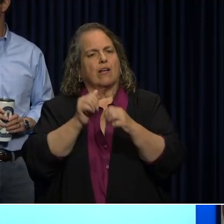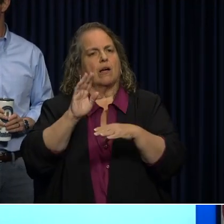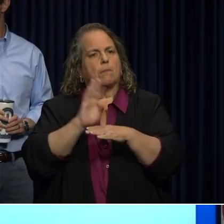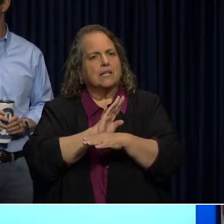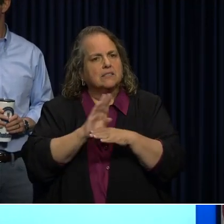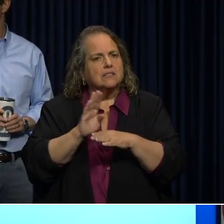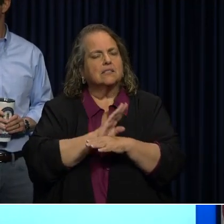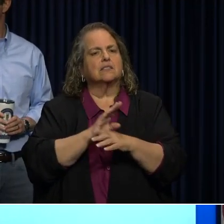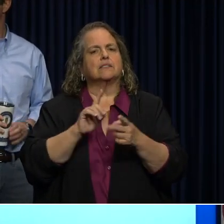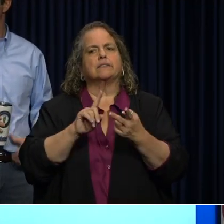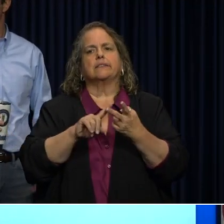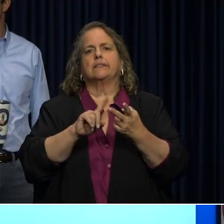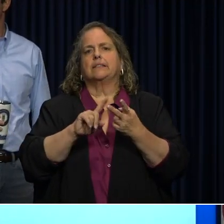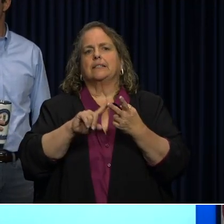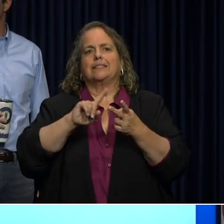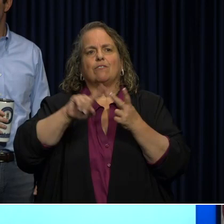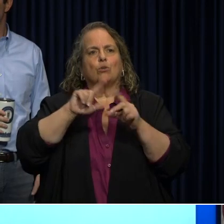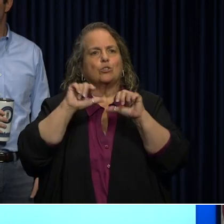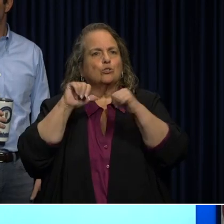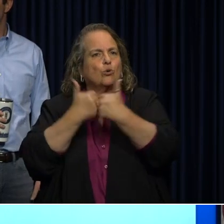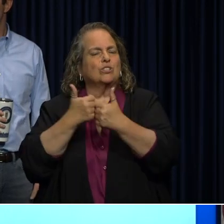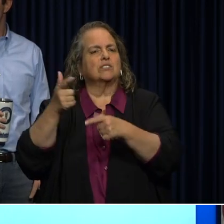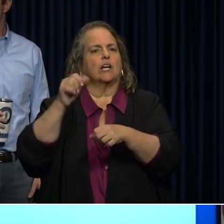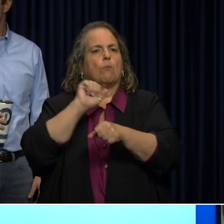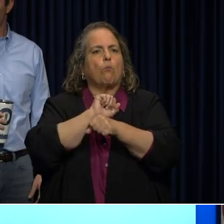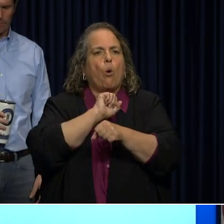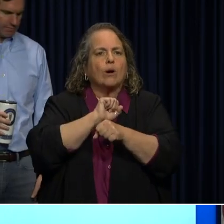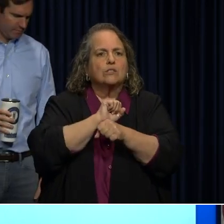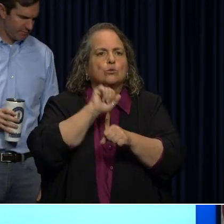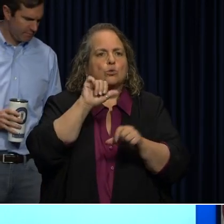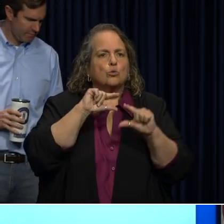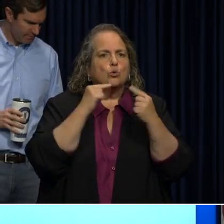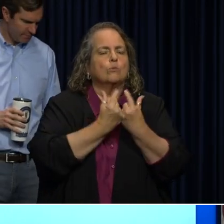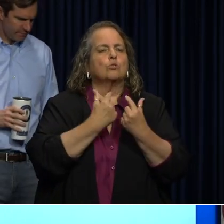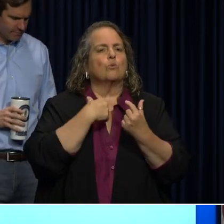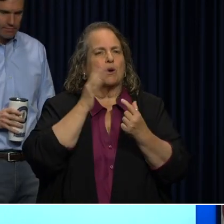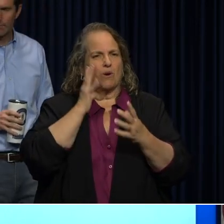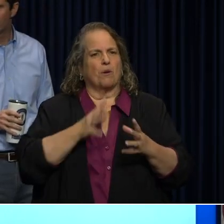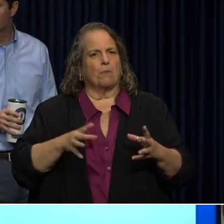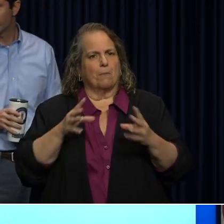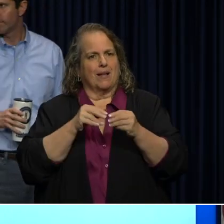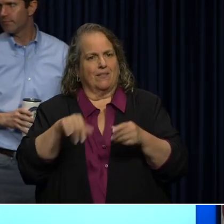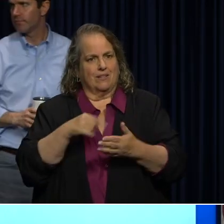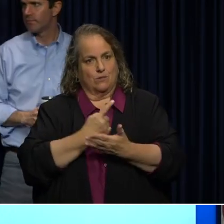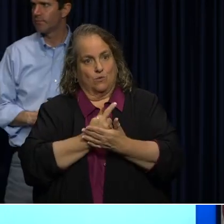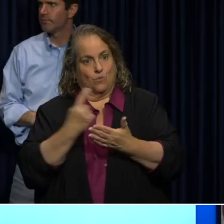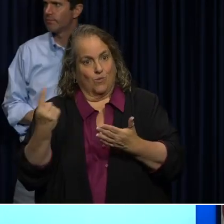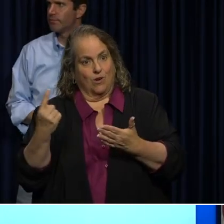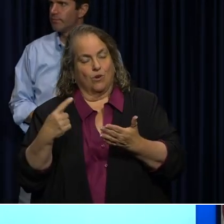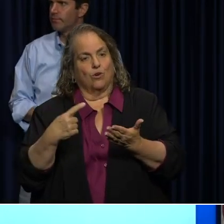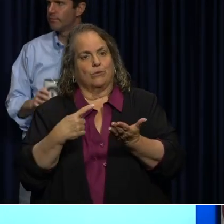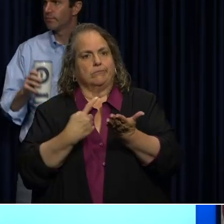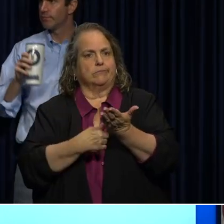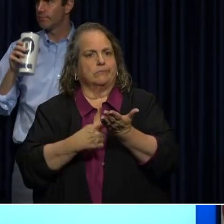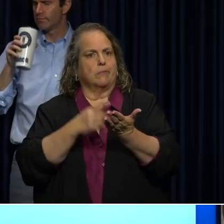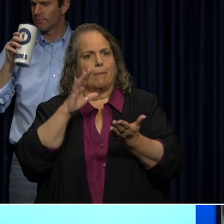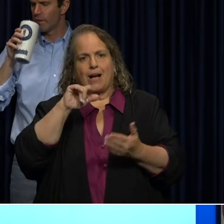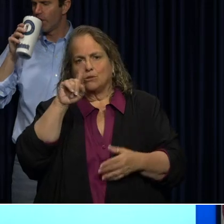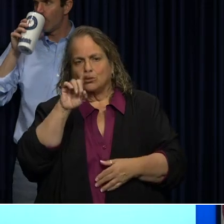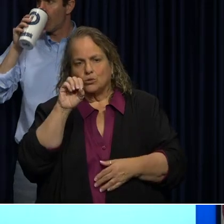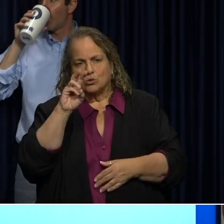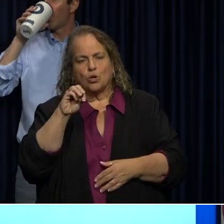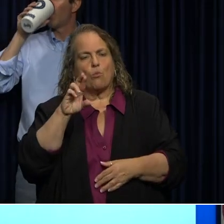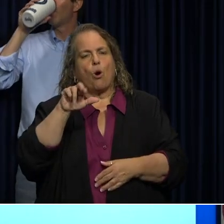trade associations, employee groups. We're going to be meeting this week, talking, of course, by Zoom or some